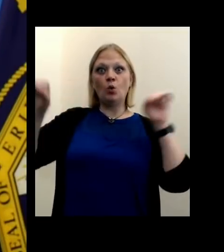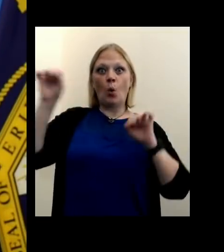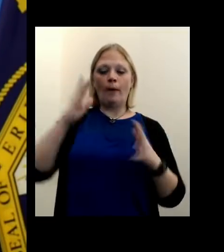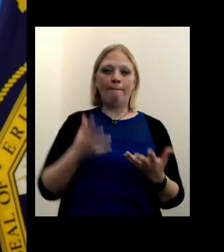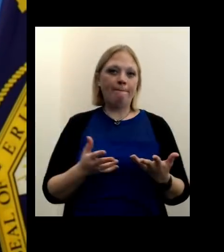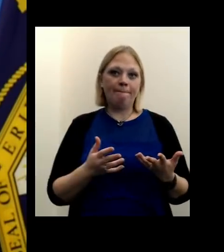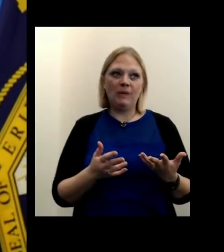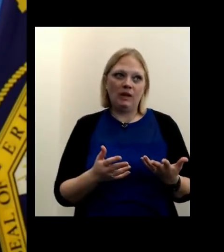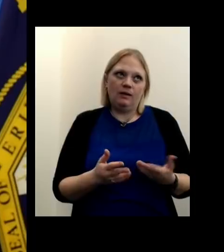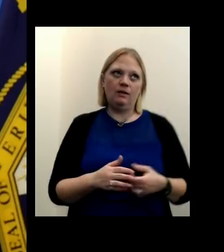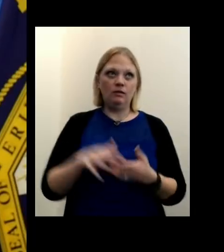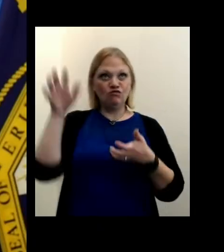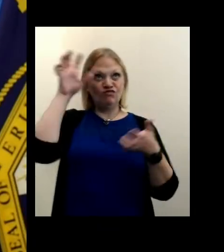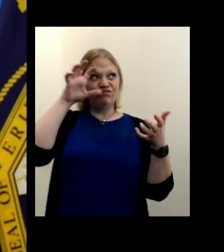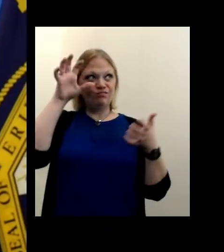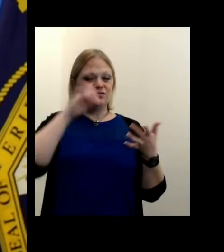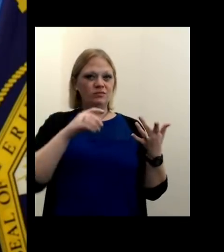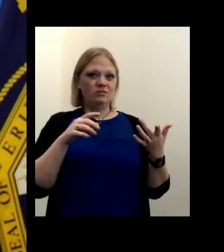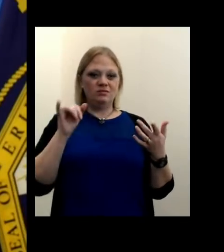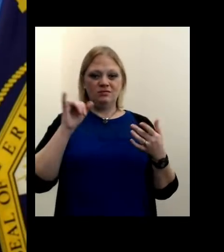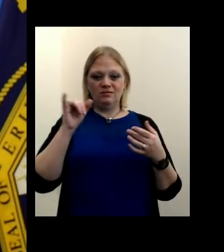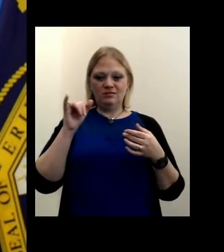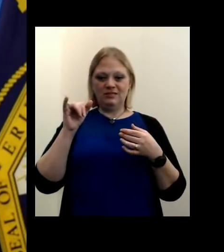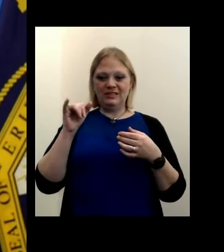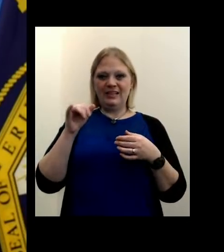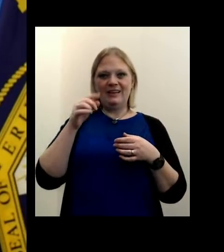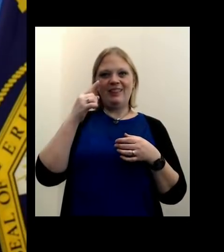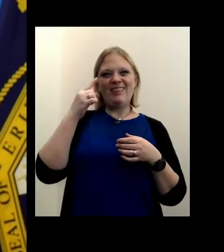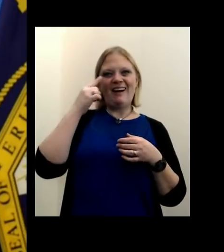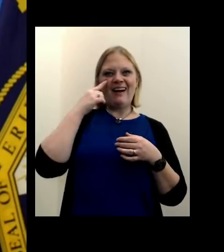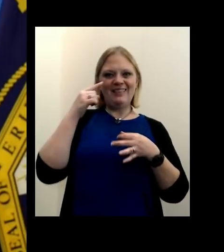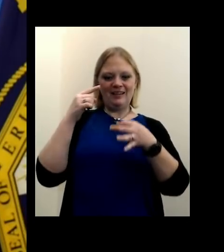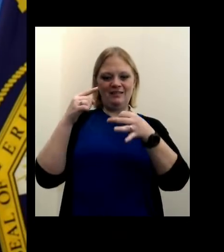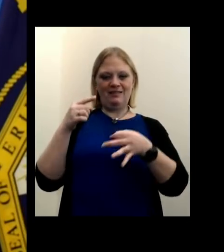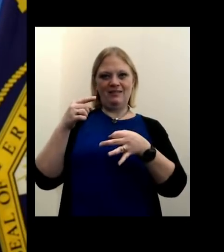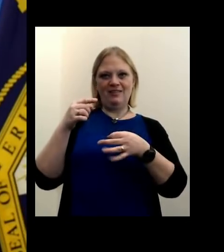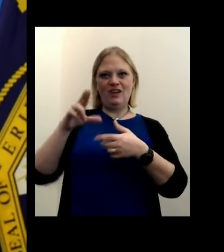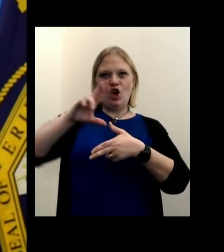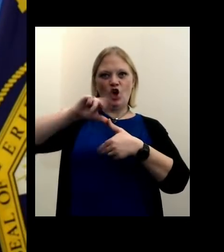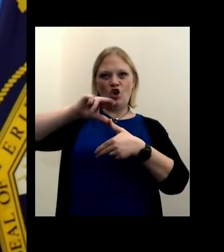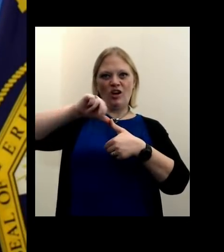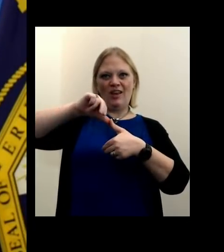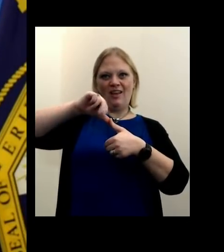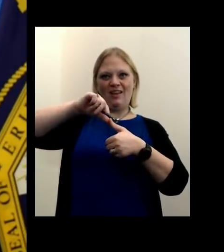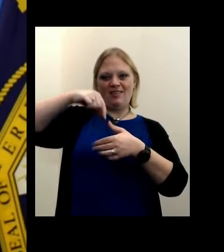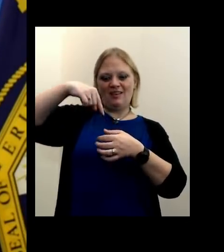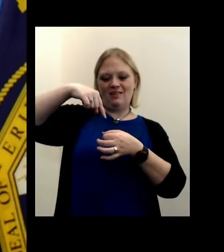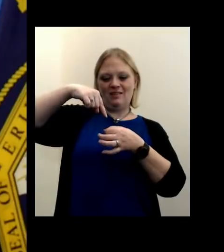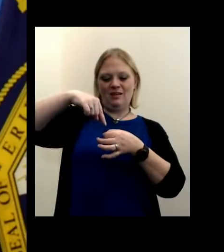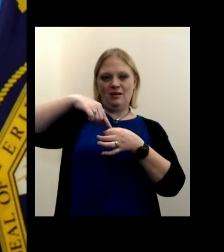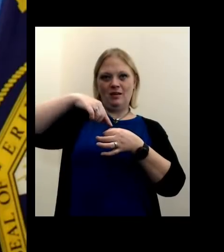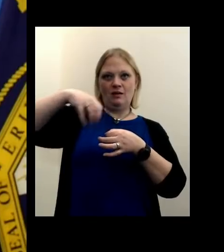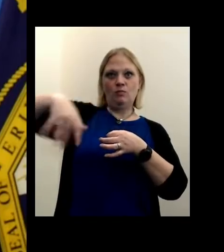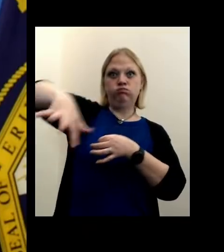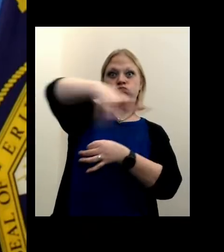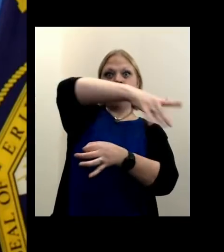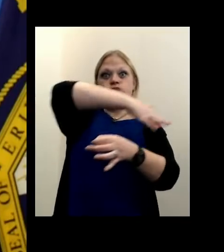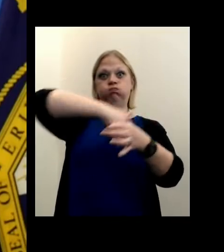it's kind of like the eye of the hurricane because we've already had a storm the last few weeks, and it's not really calm right